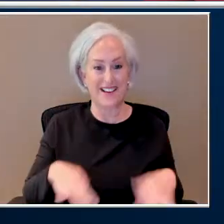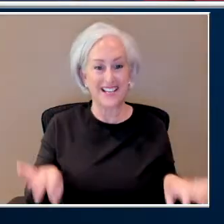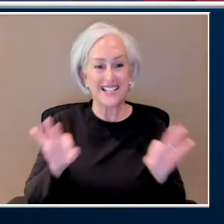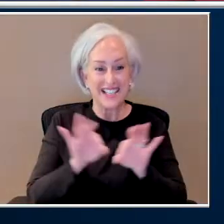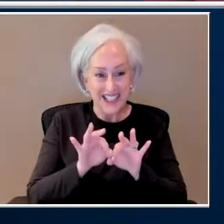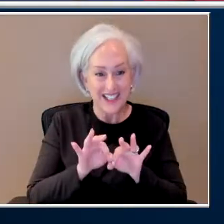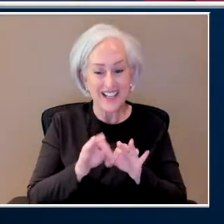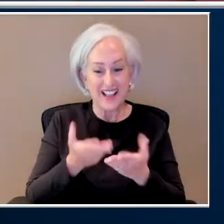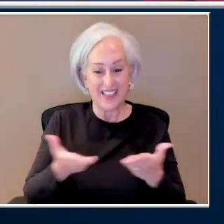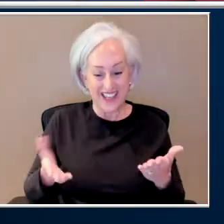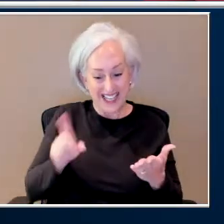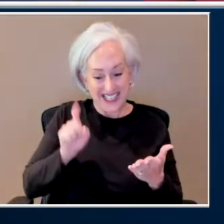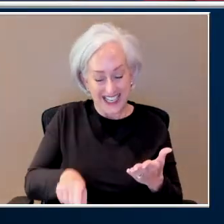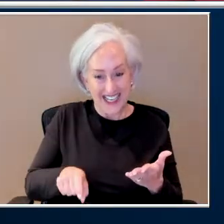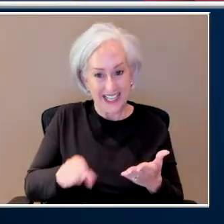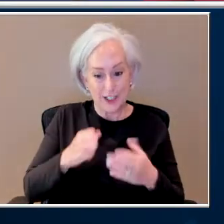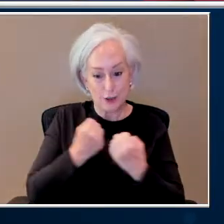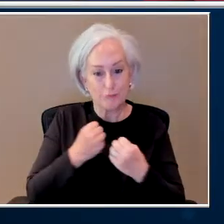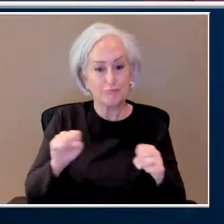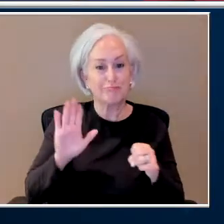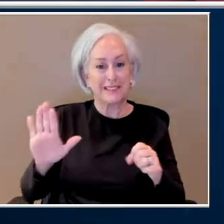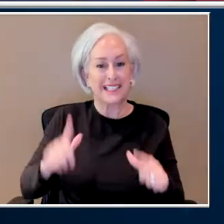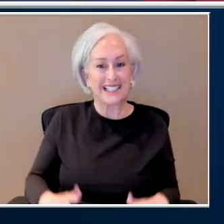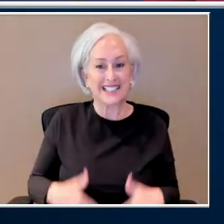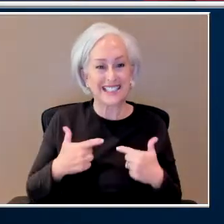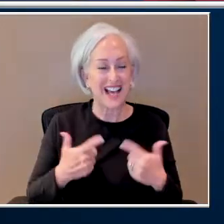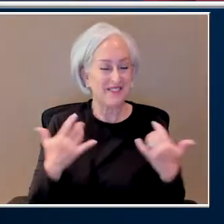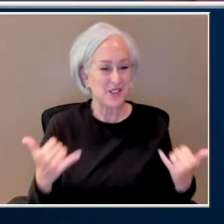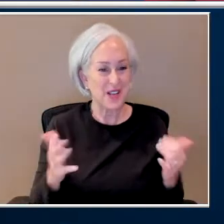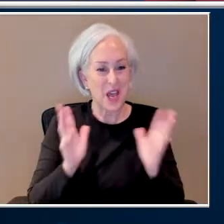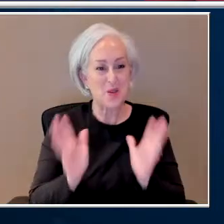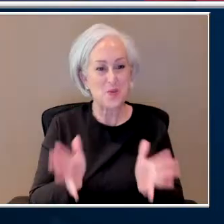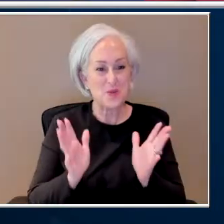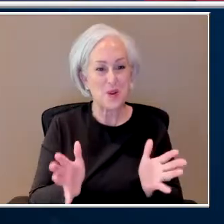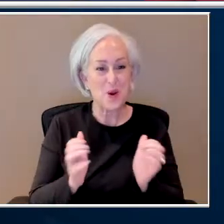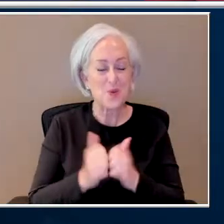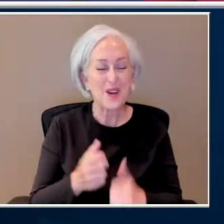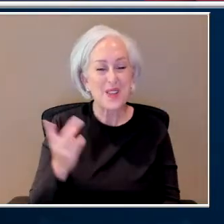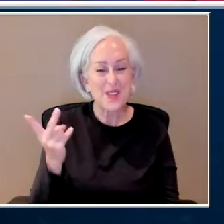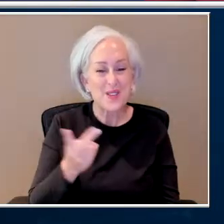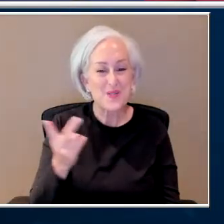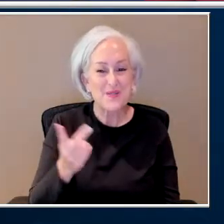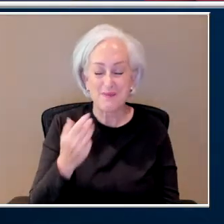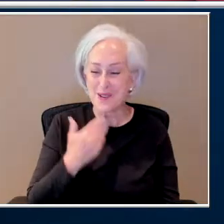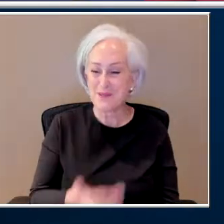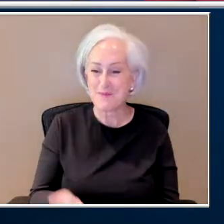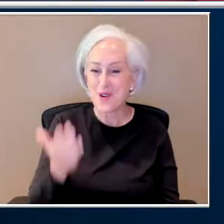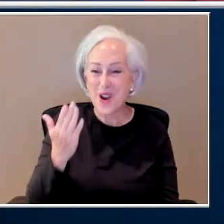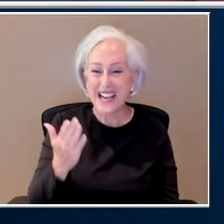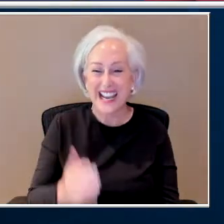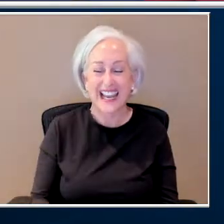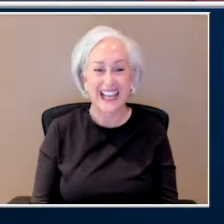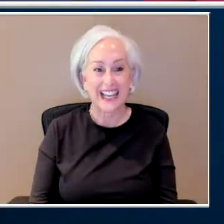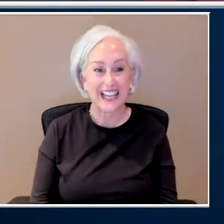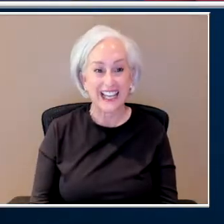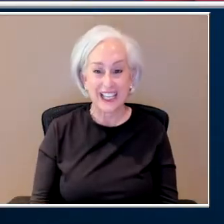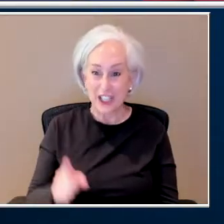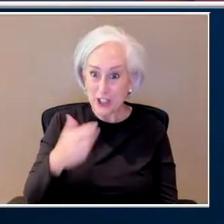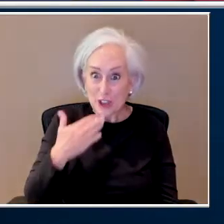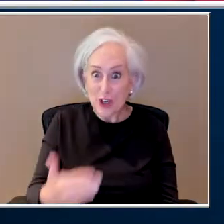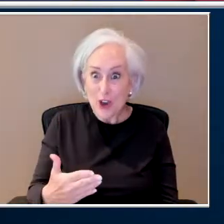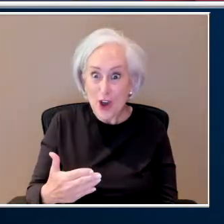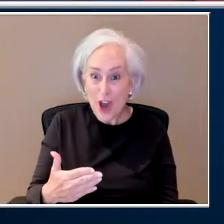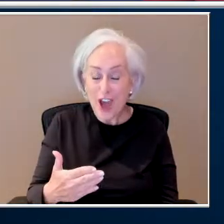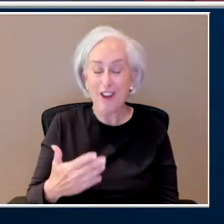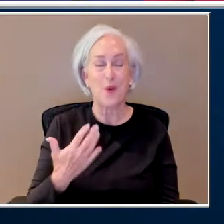son Brennan this morning. Good morning. How are you both doing today? Good morning. Good. You're good. Okay, I'm so happy to have